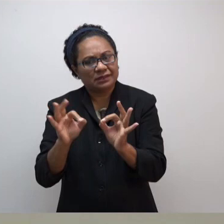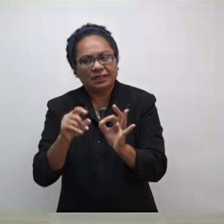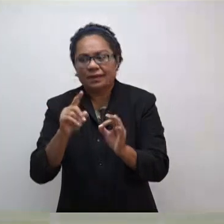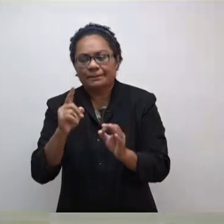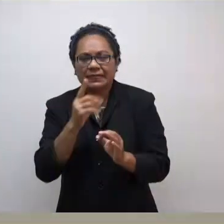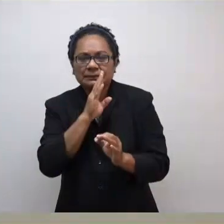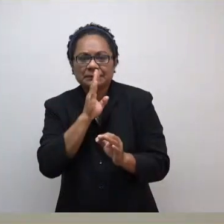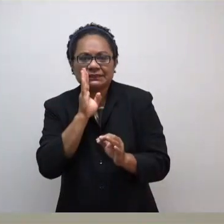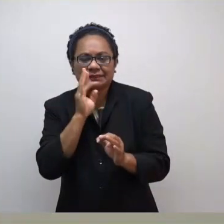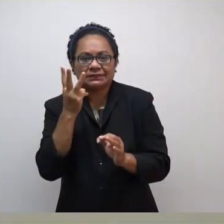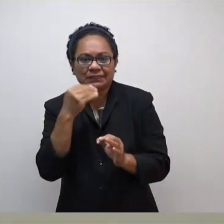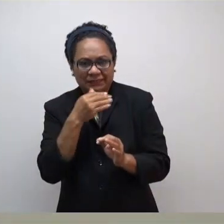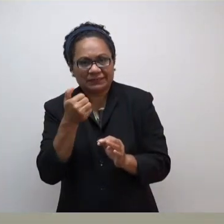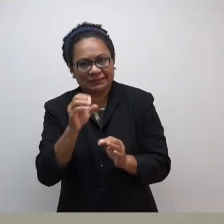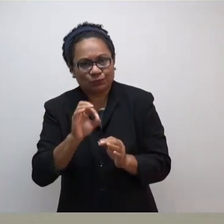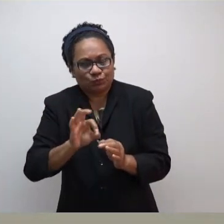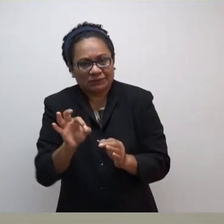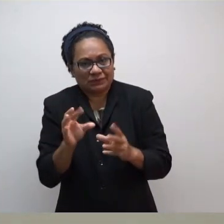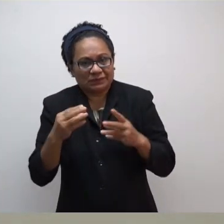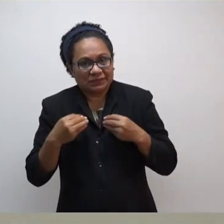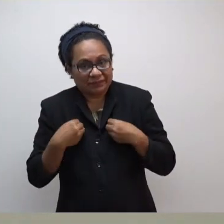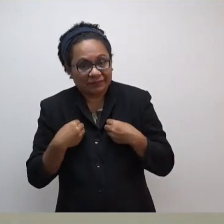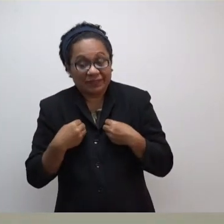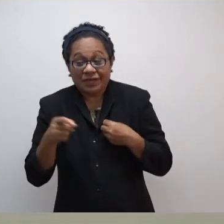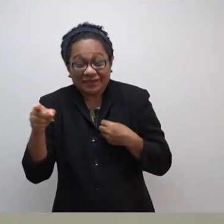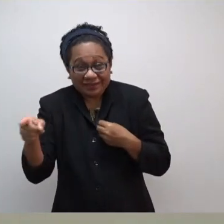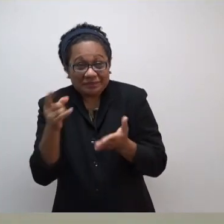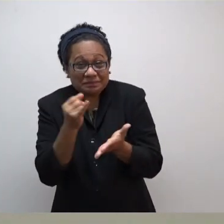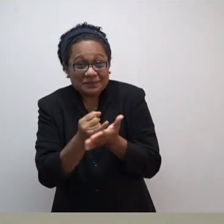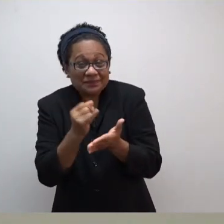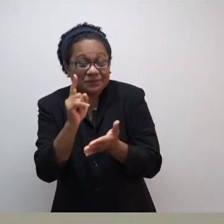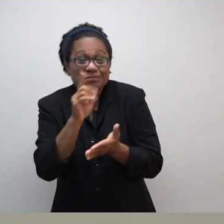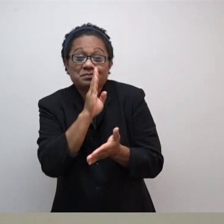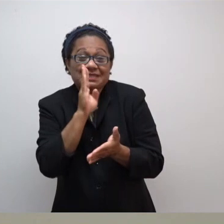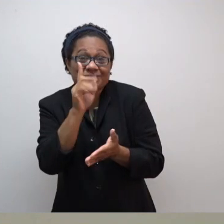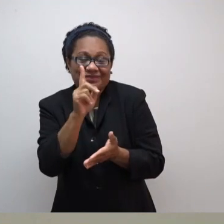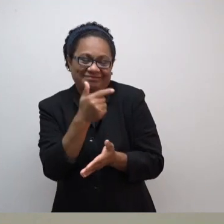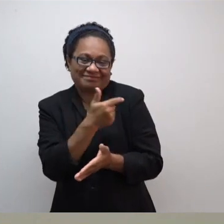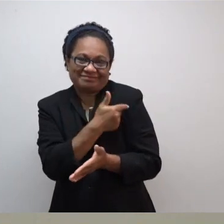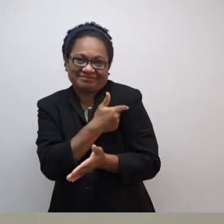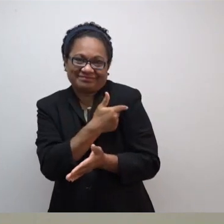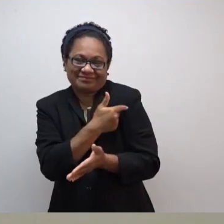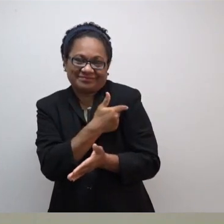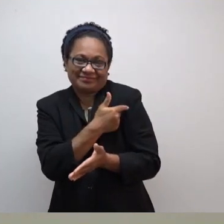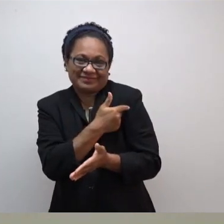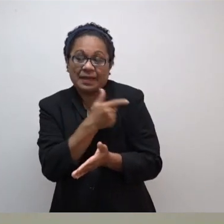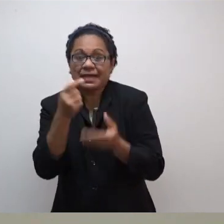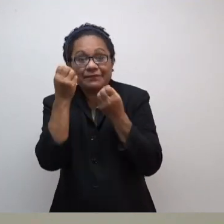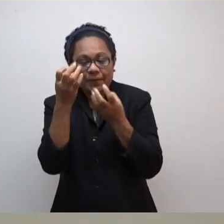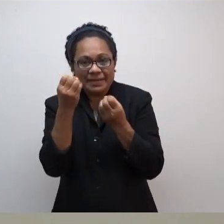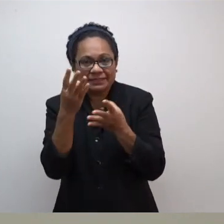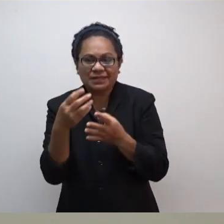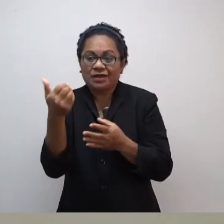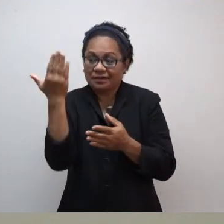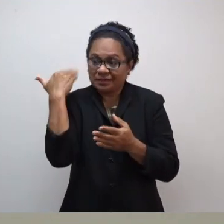and the only issue that was left standing was their vaccination record. As you know, that we have highlighted